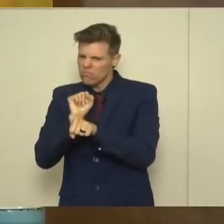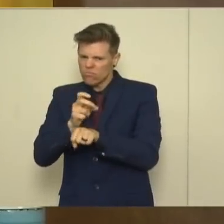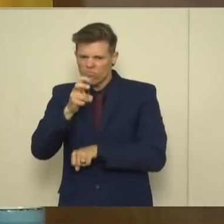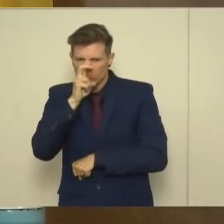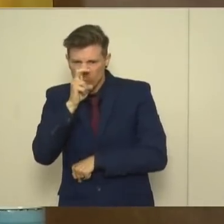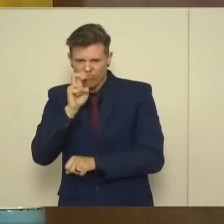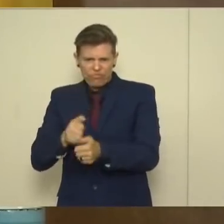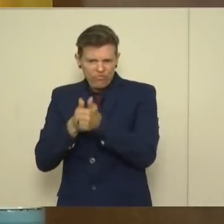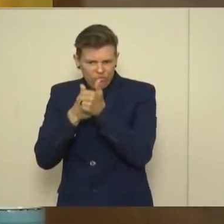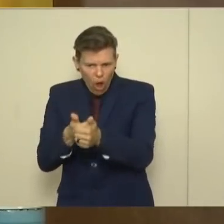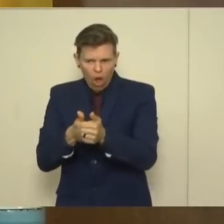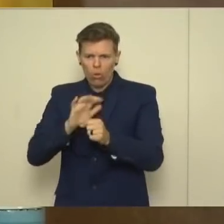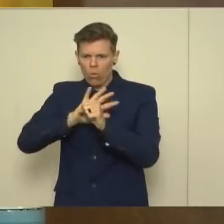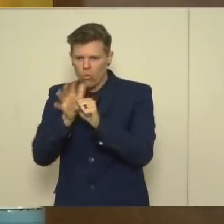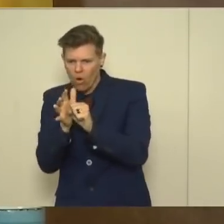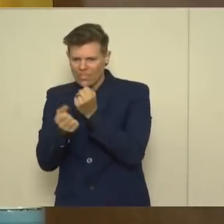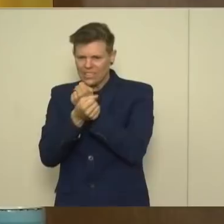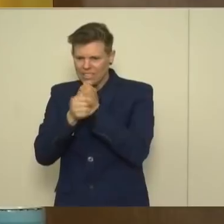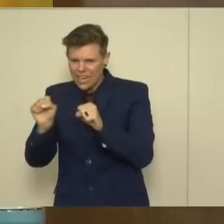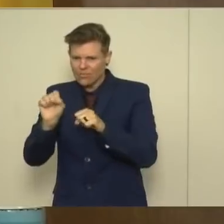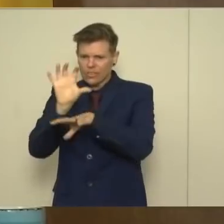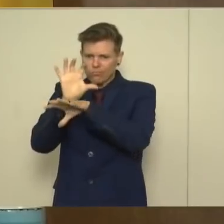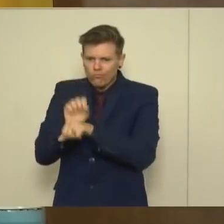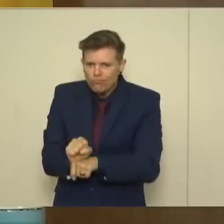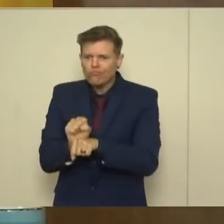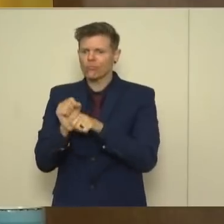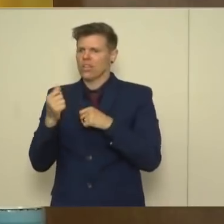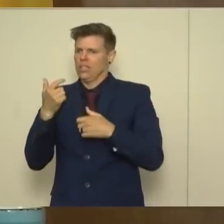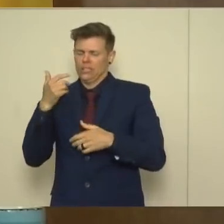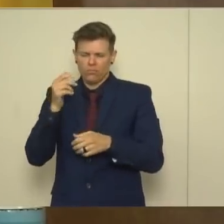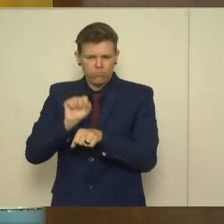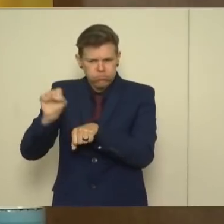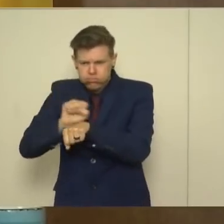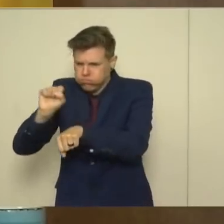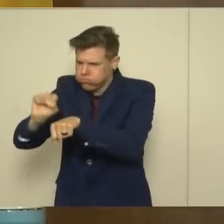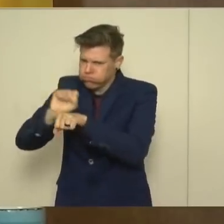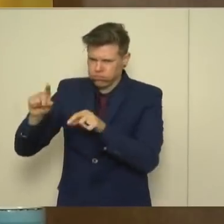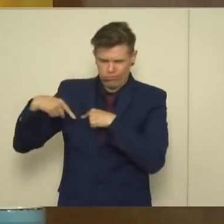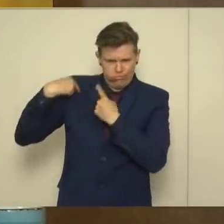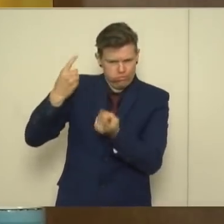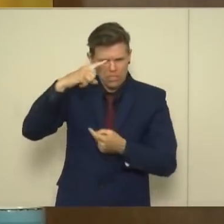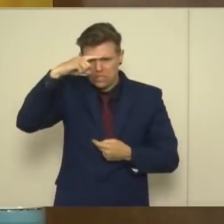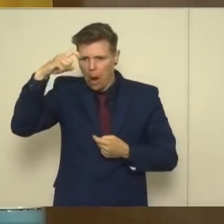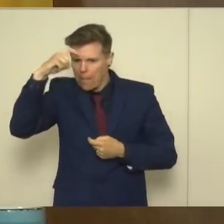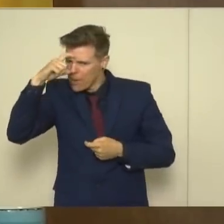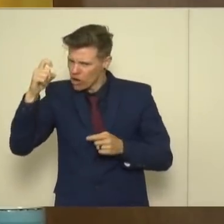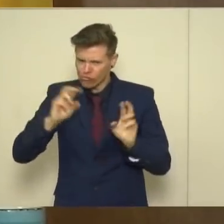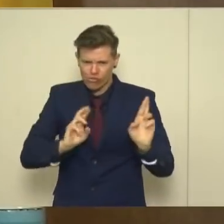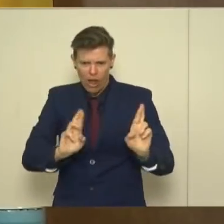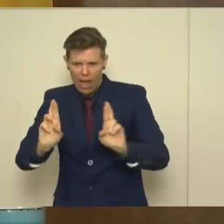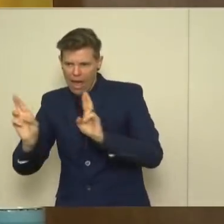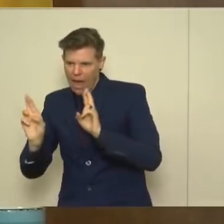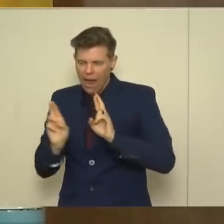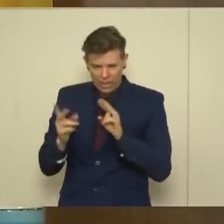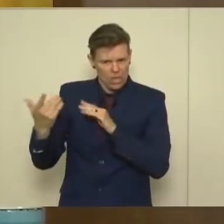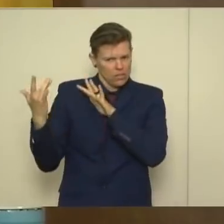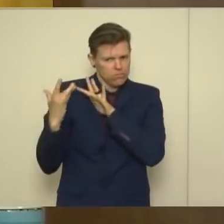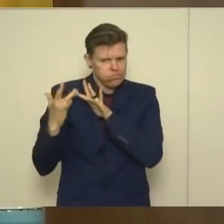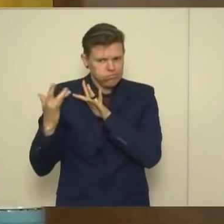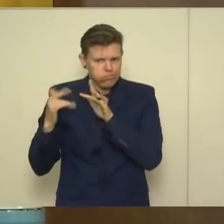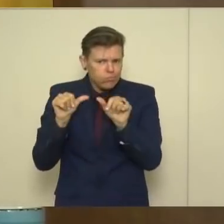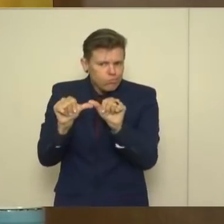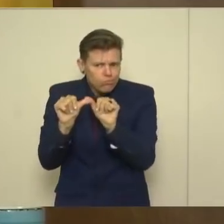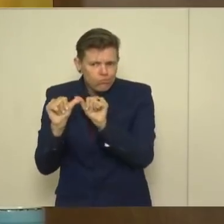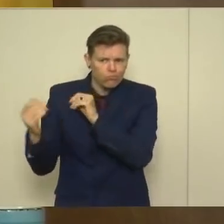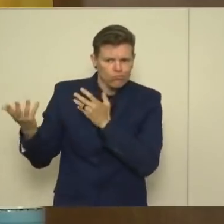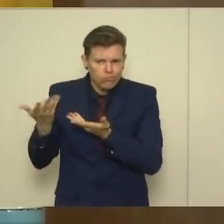identify COVID safe practices. They worked with us all summer to do that. And they're in constant contact with us about what's going